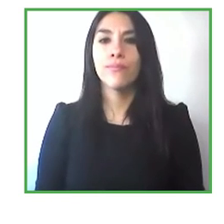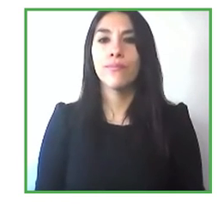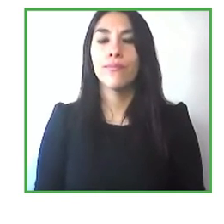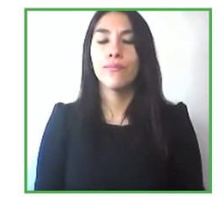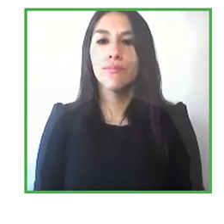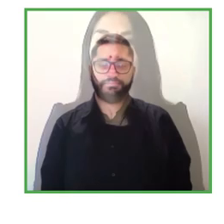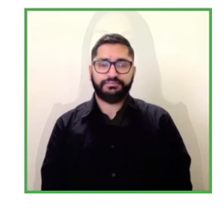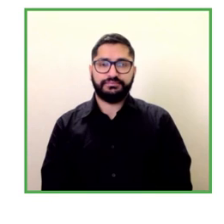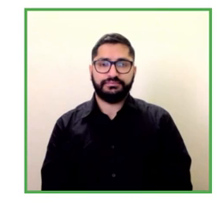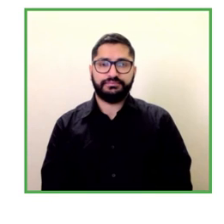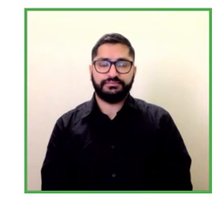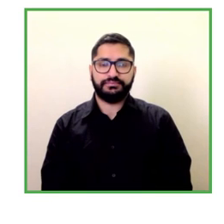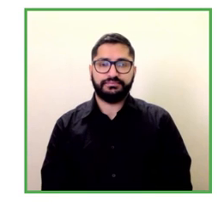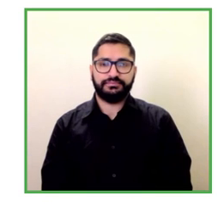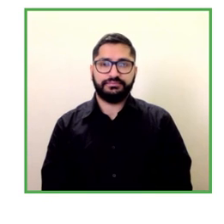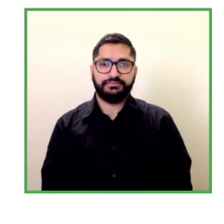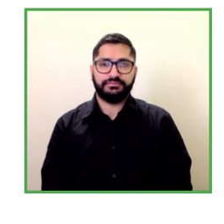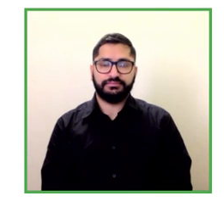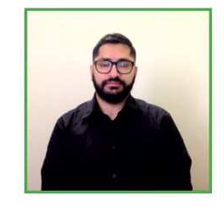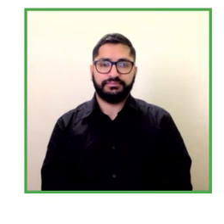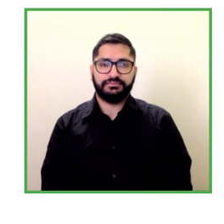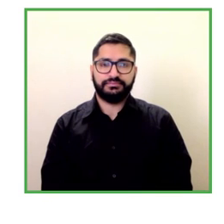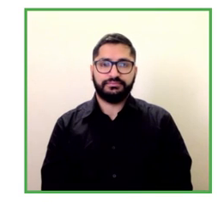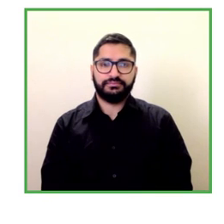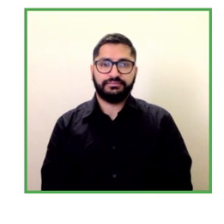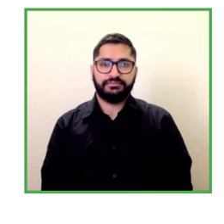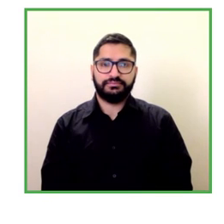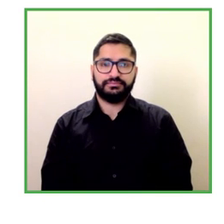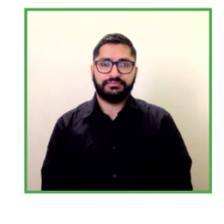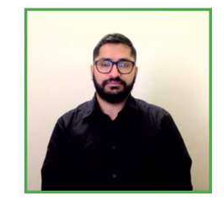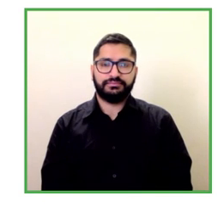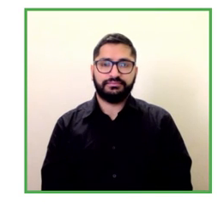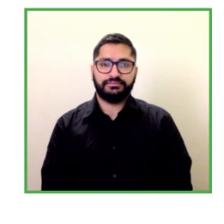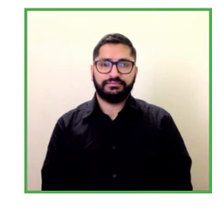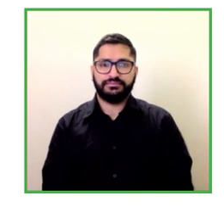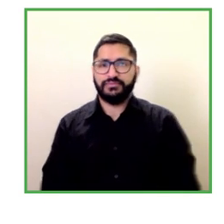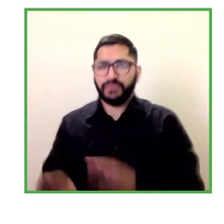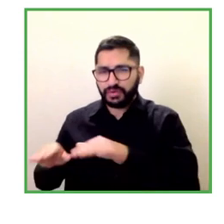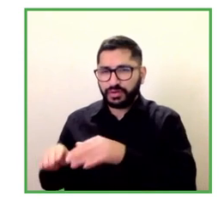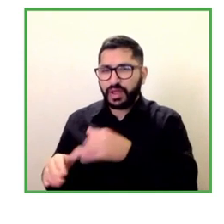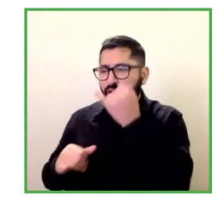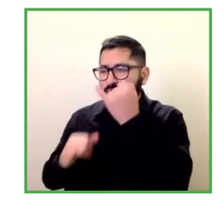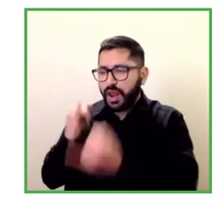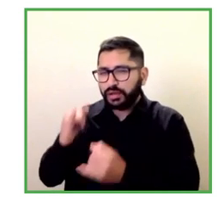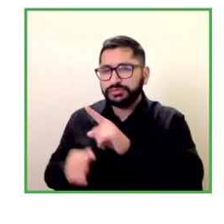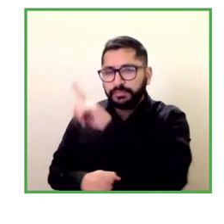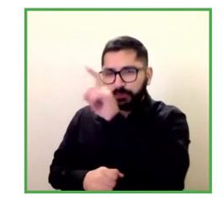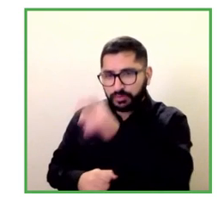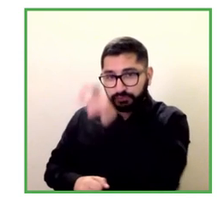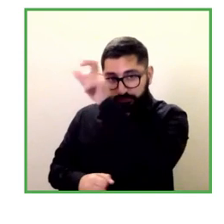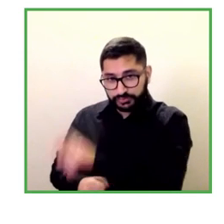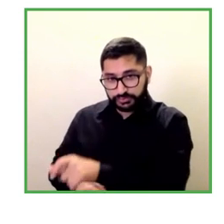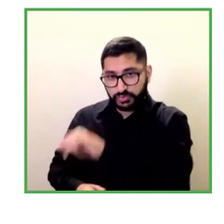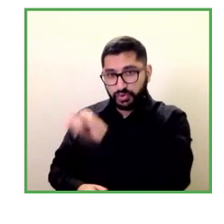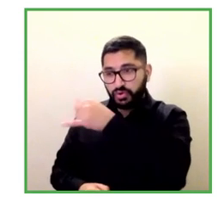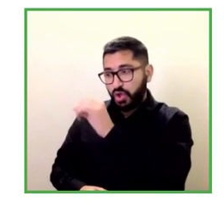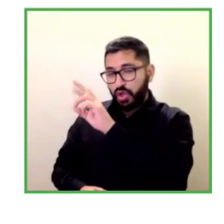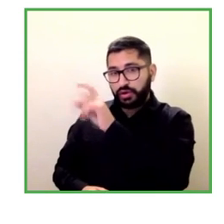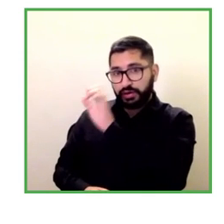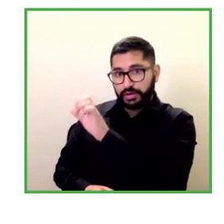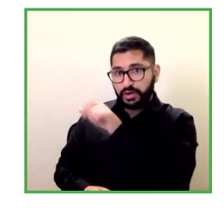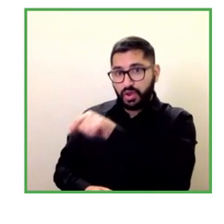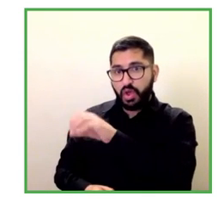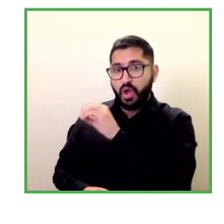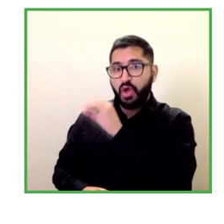Now, the last question goes for Jürgen with the International Labor Organization. Jürgen, the ILO has been working in